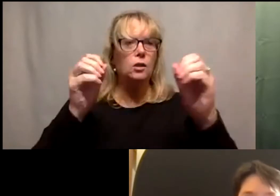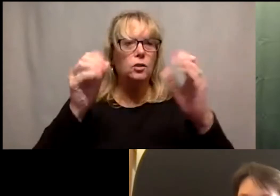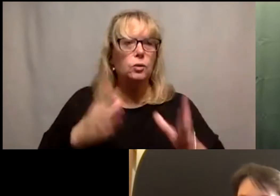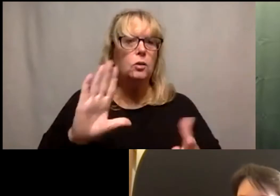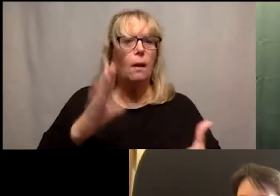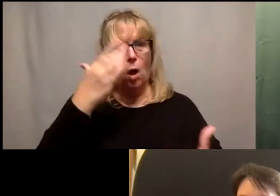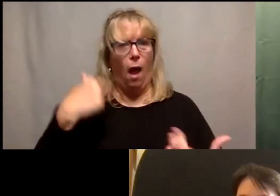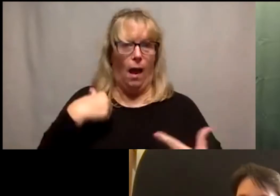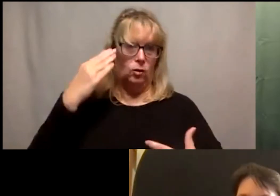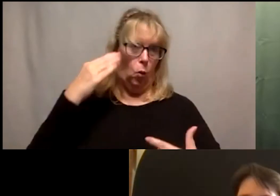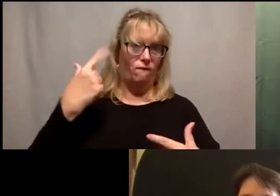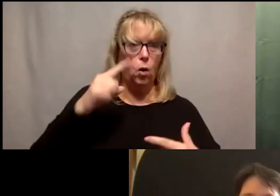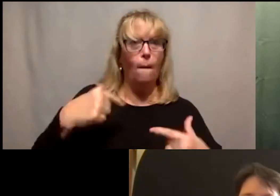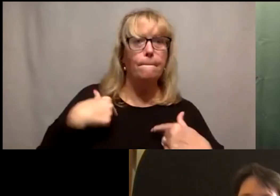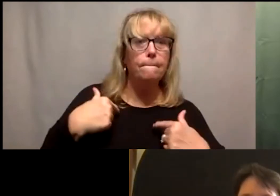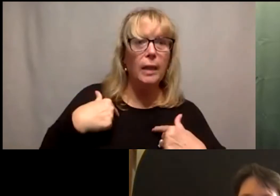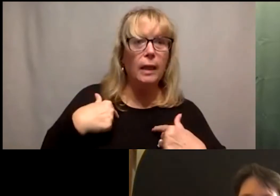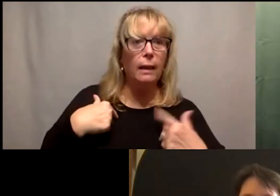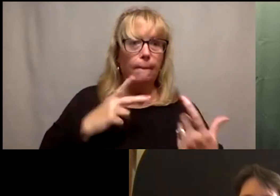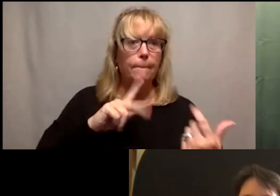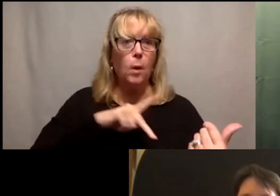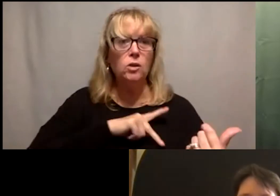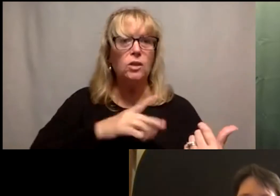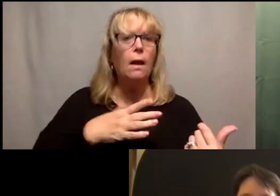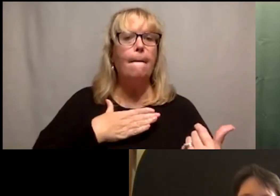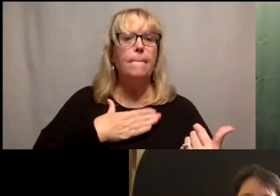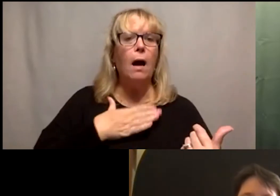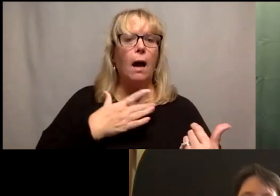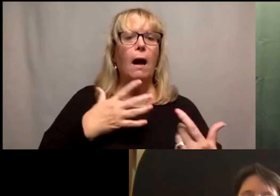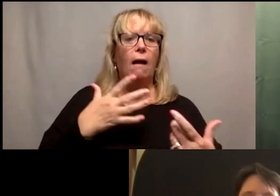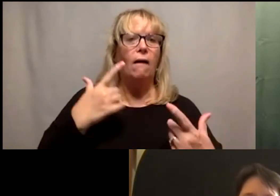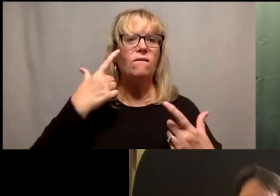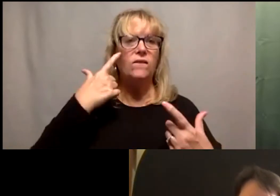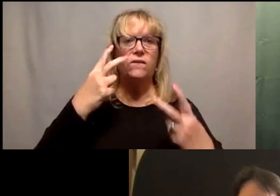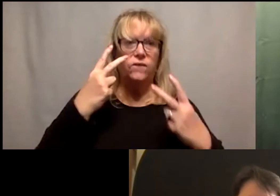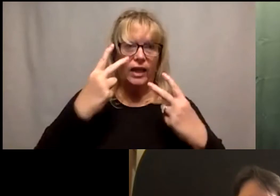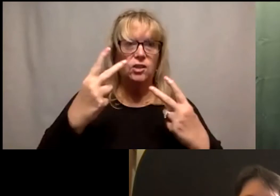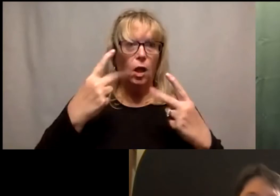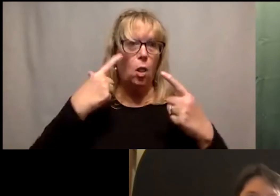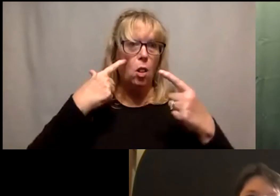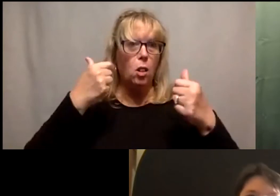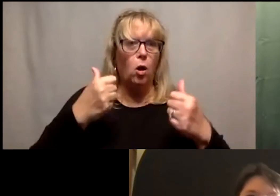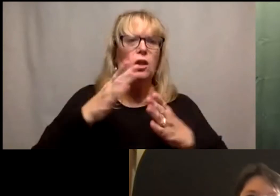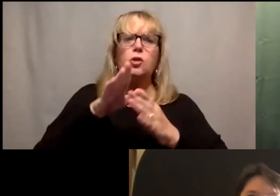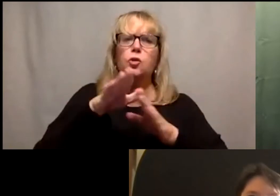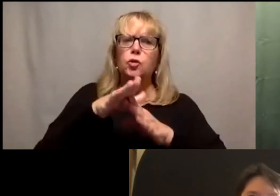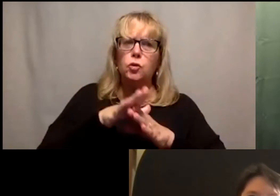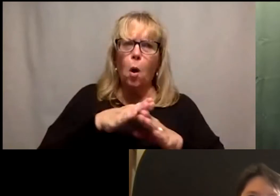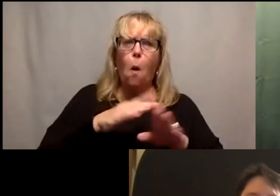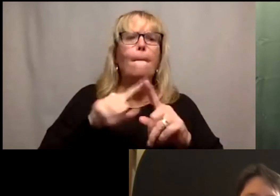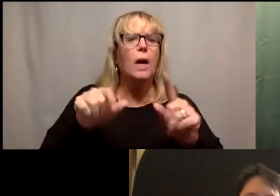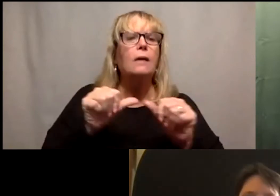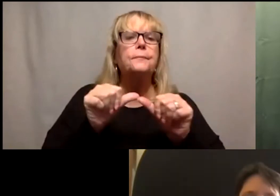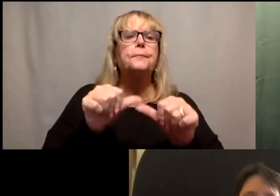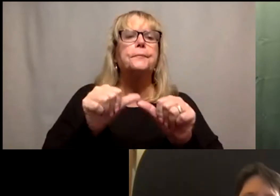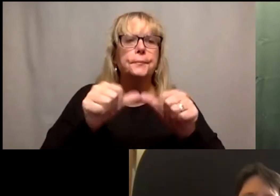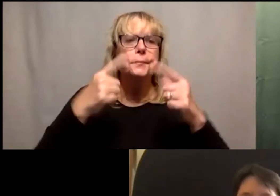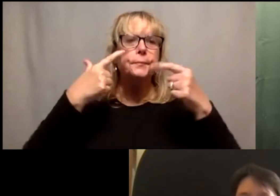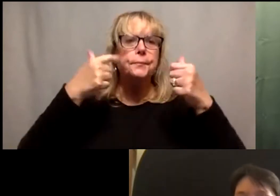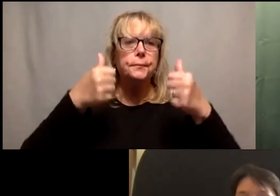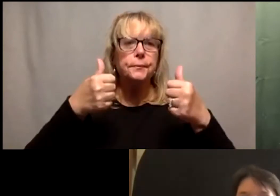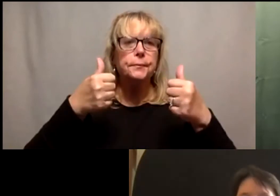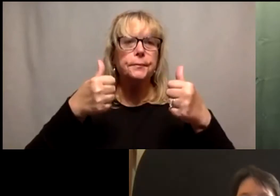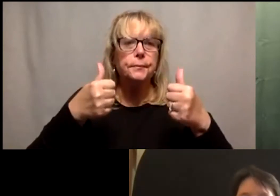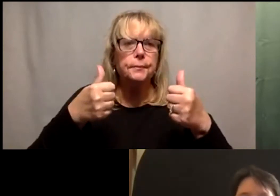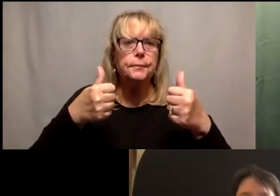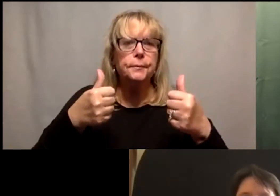me personally, my vision loss is slow and progressive, so it changes. And with those changes, we